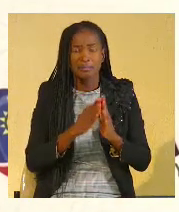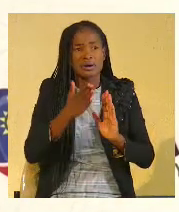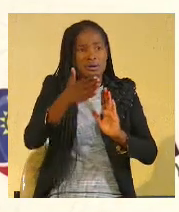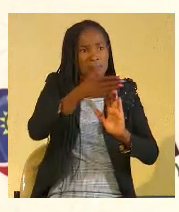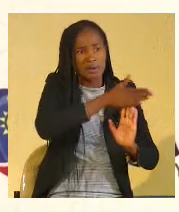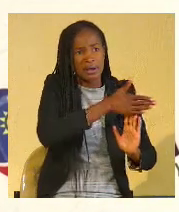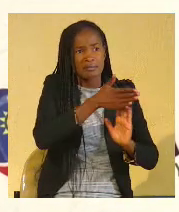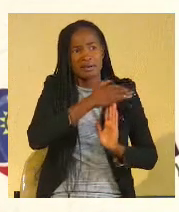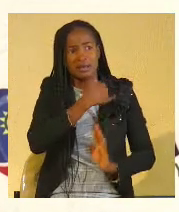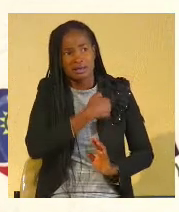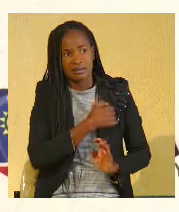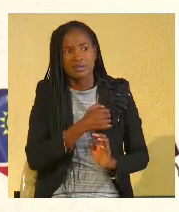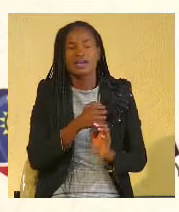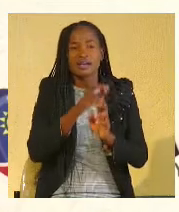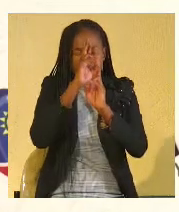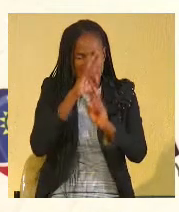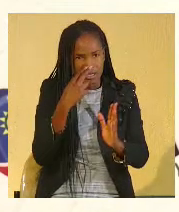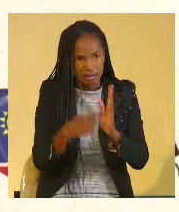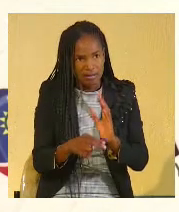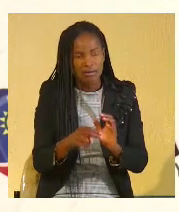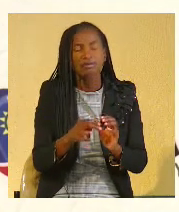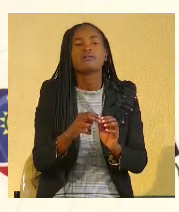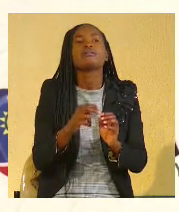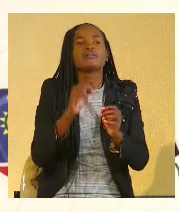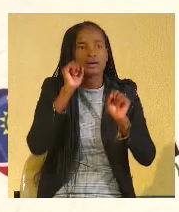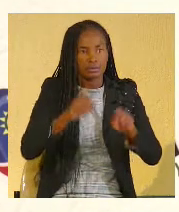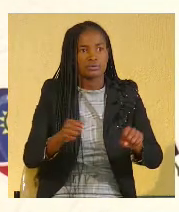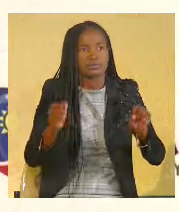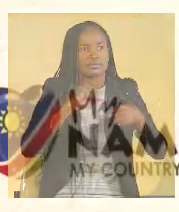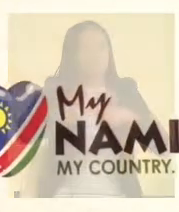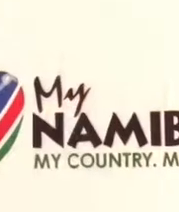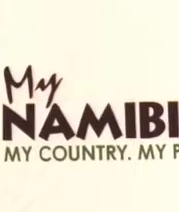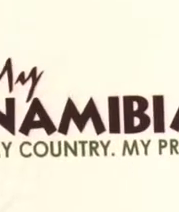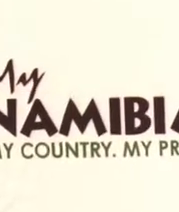continue complying, and being responsible citizens. See you again.